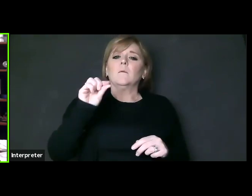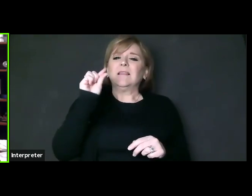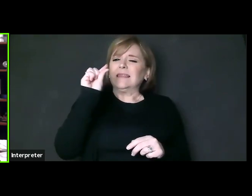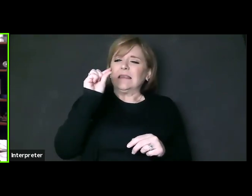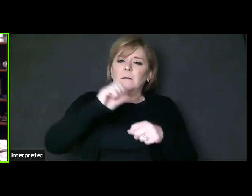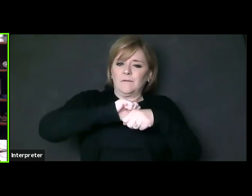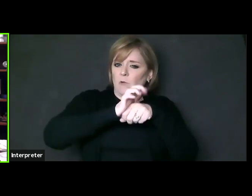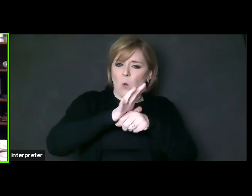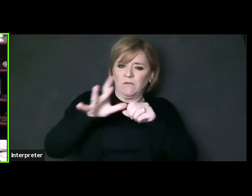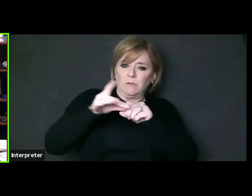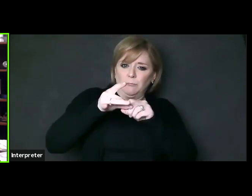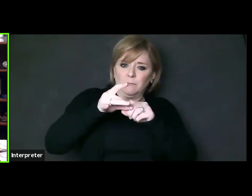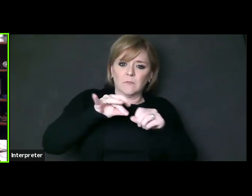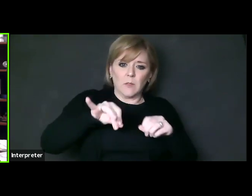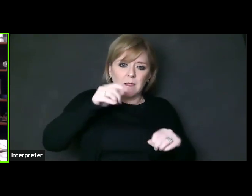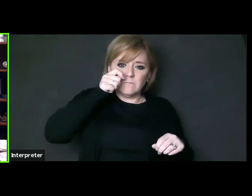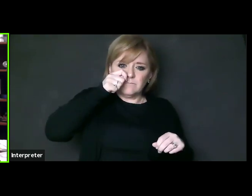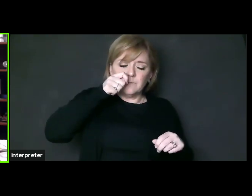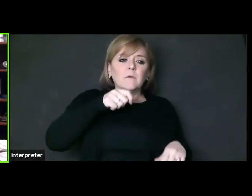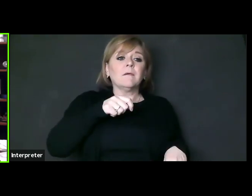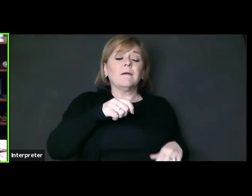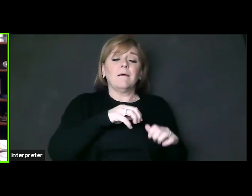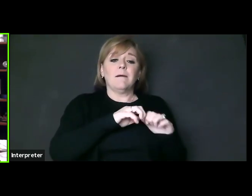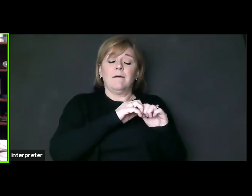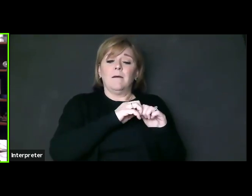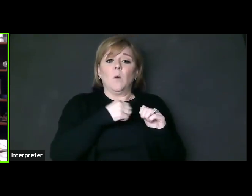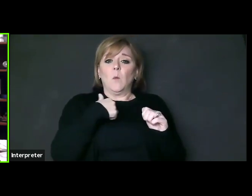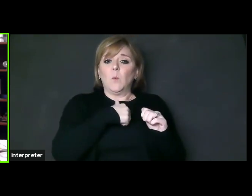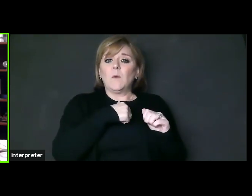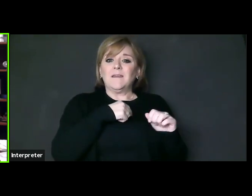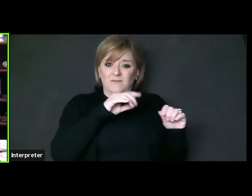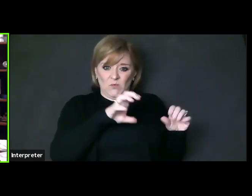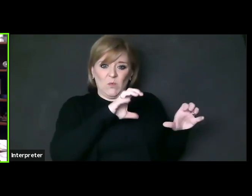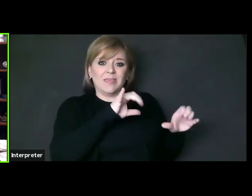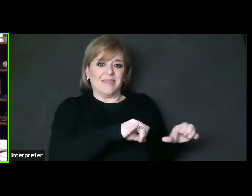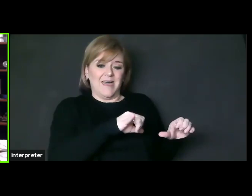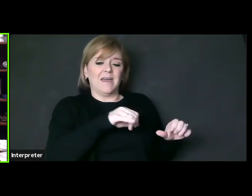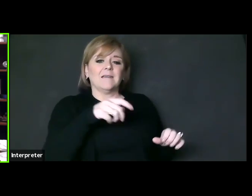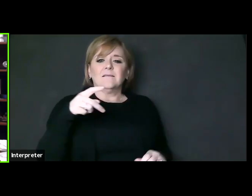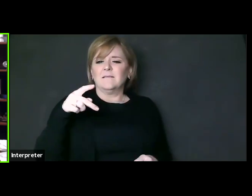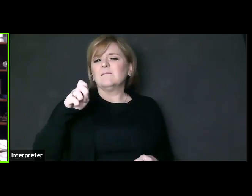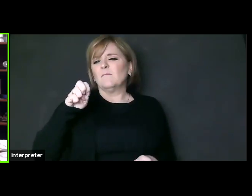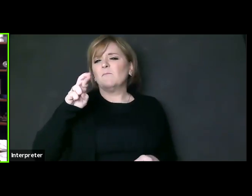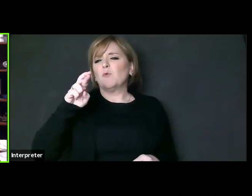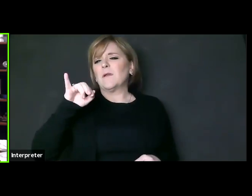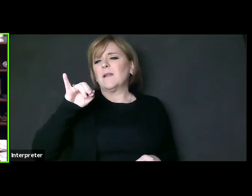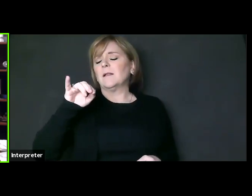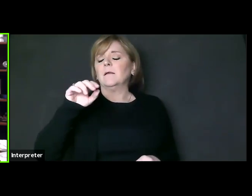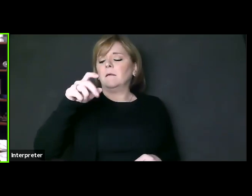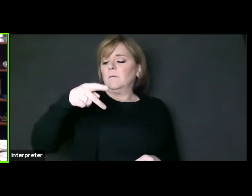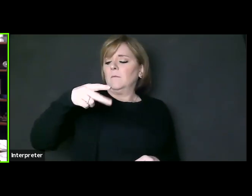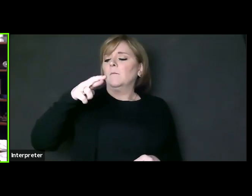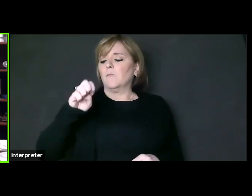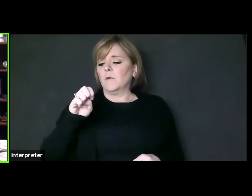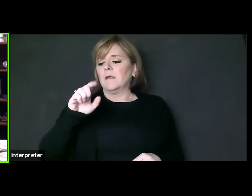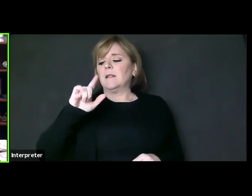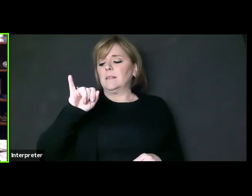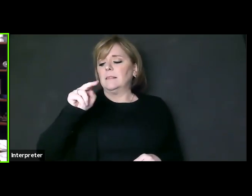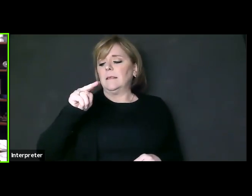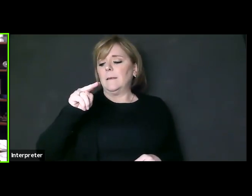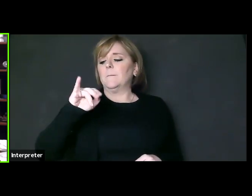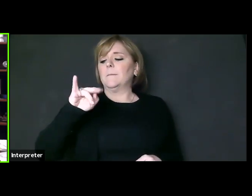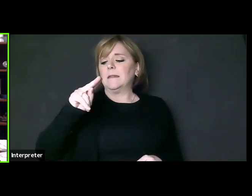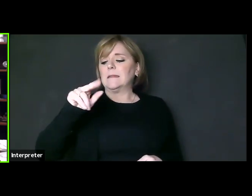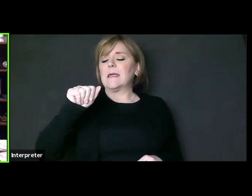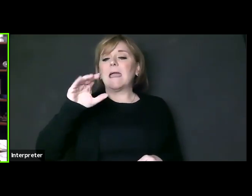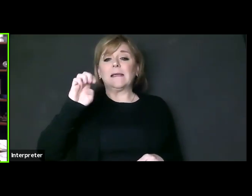to even find those virus particles, we do this polymerase chain reaction. And that actually creates